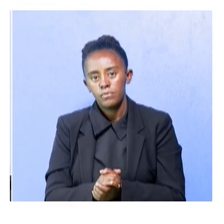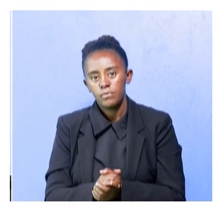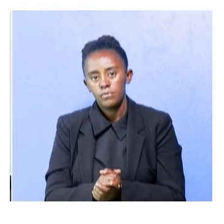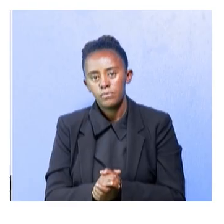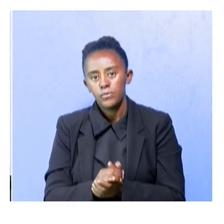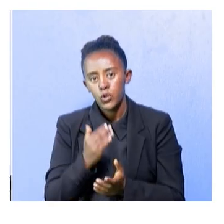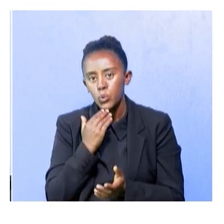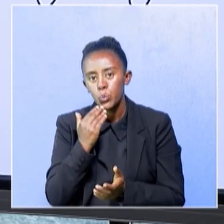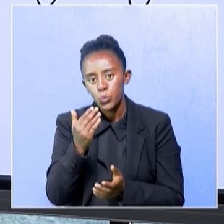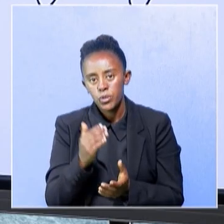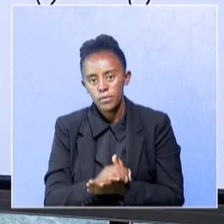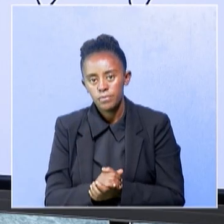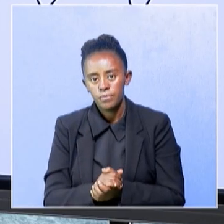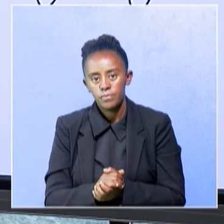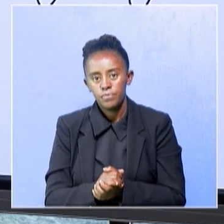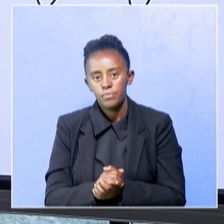Good.